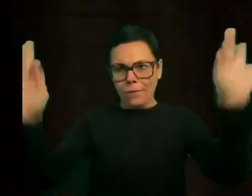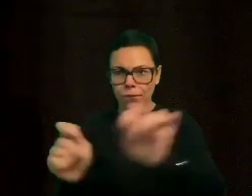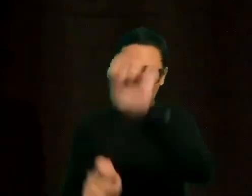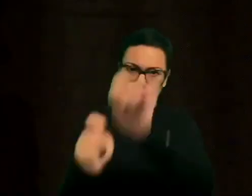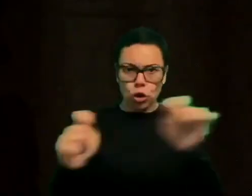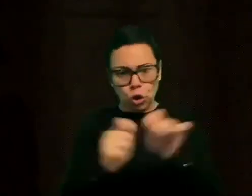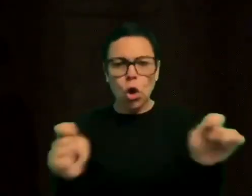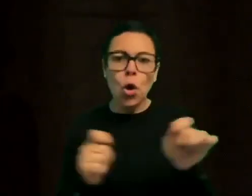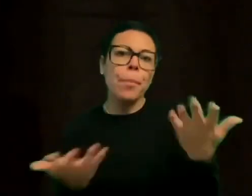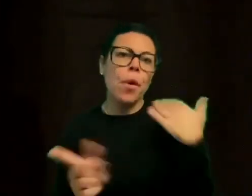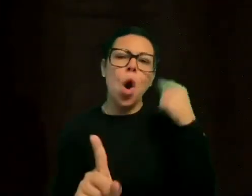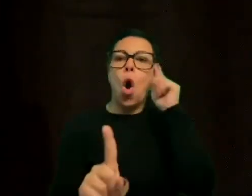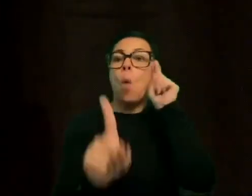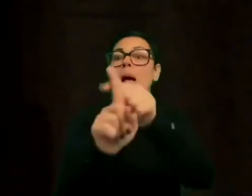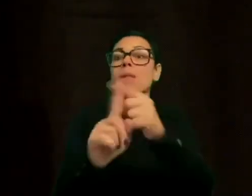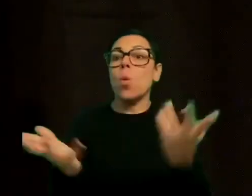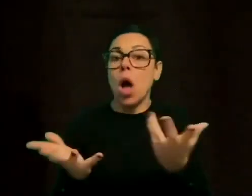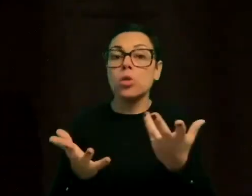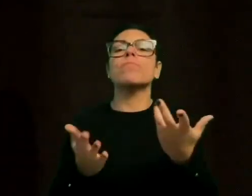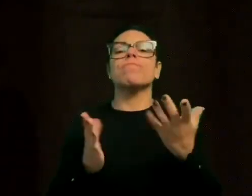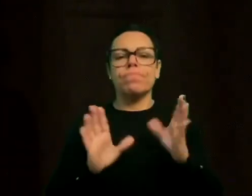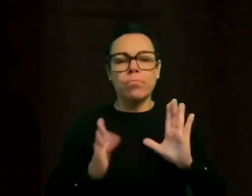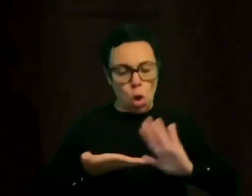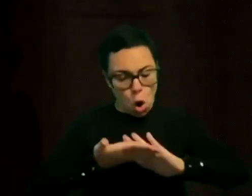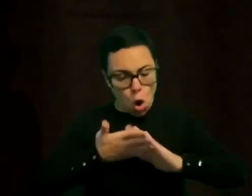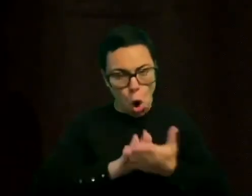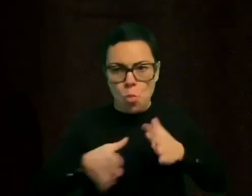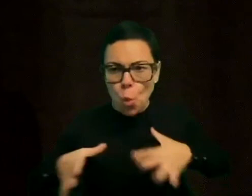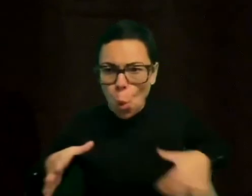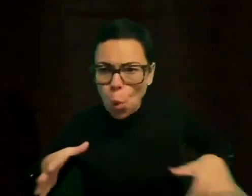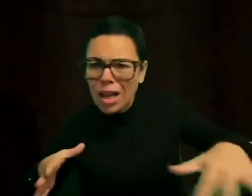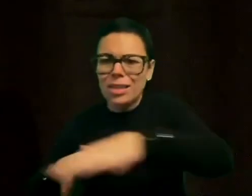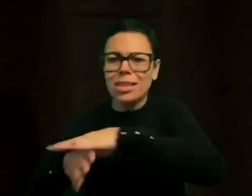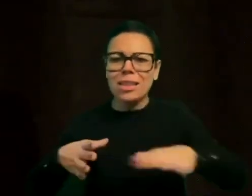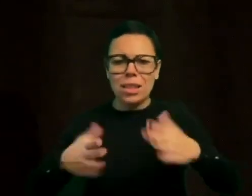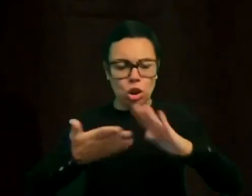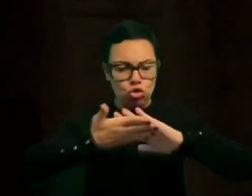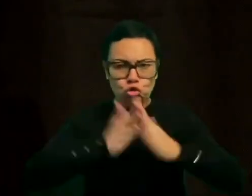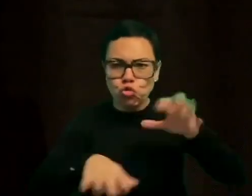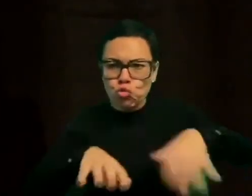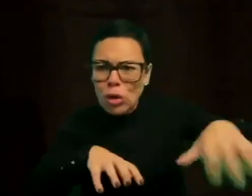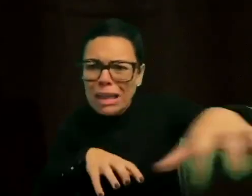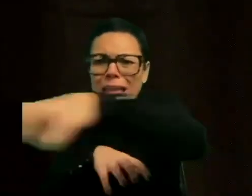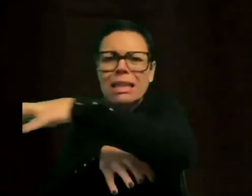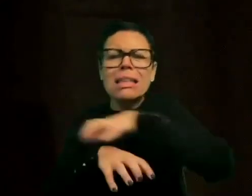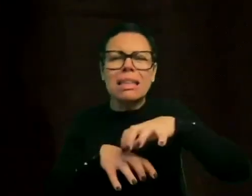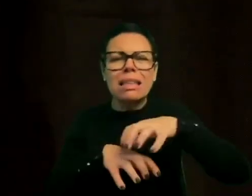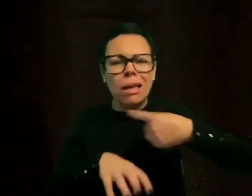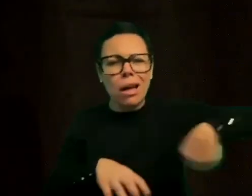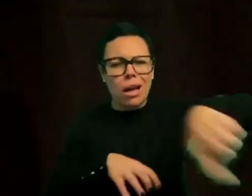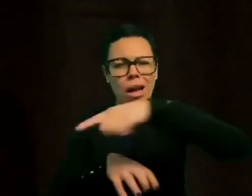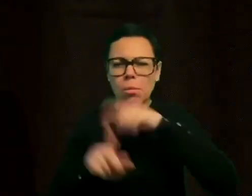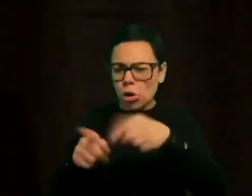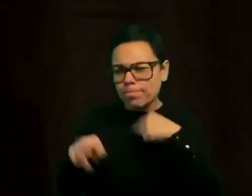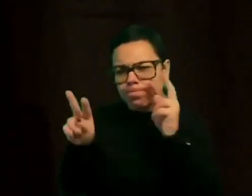of citizens in the best way possible. So the focus should rather be on how you do procurement to serve